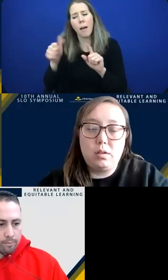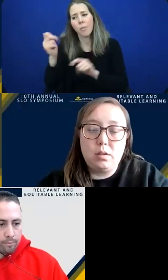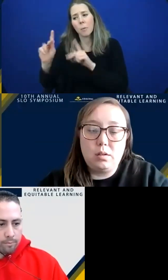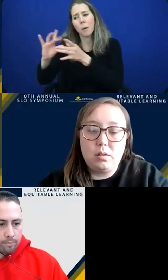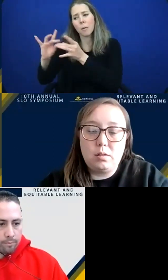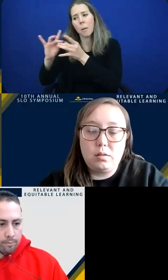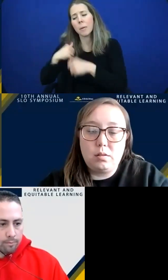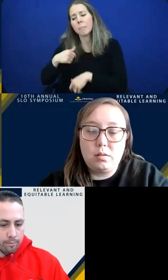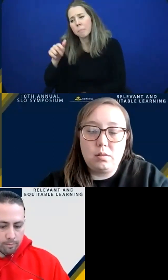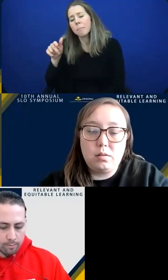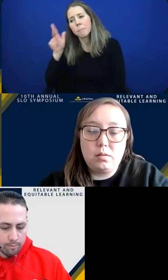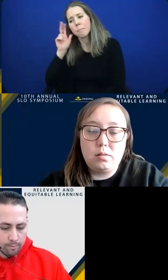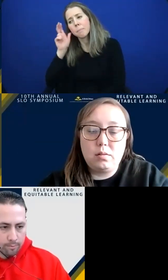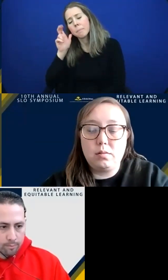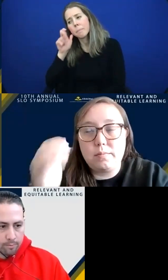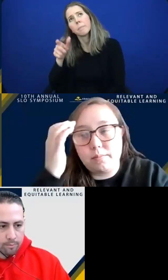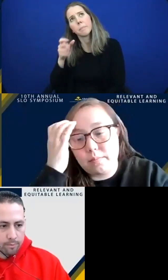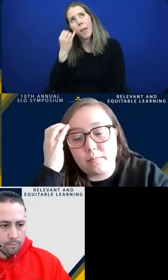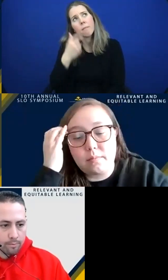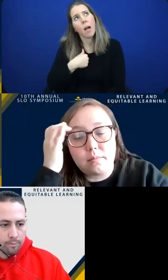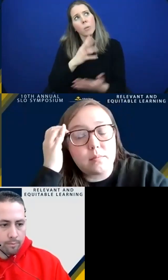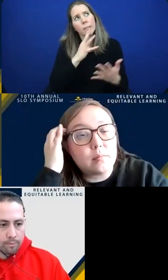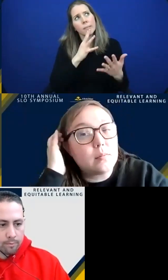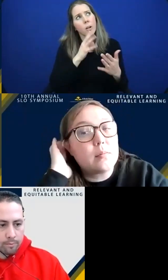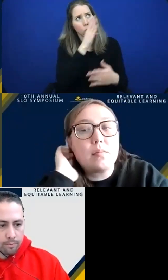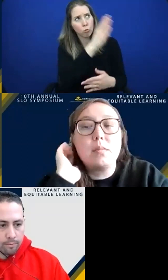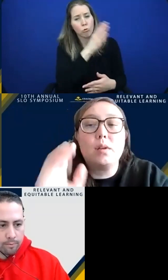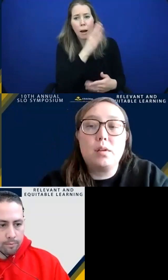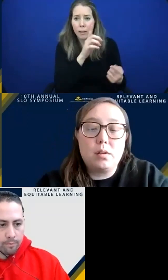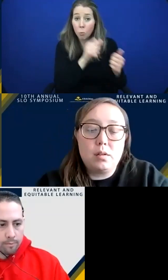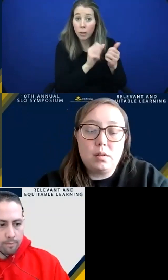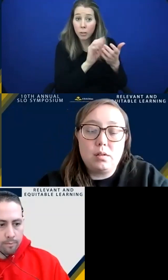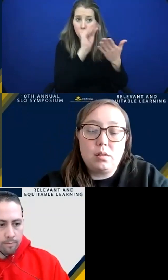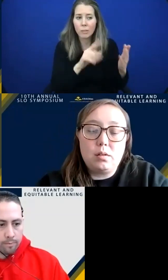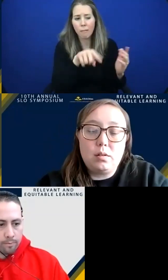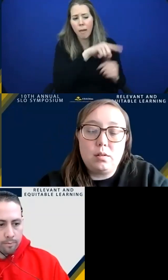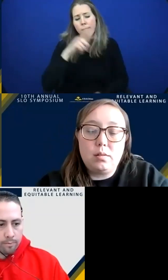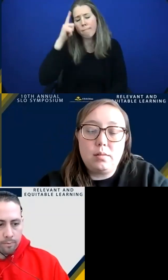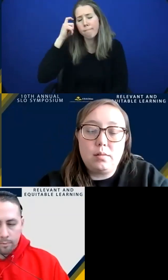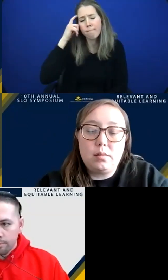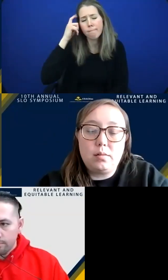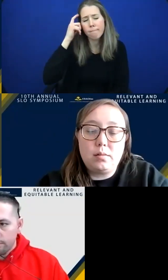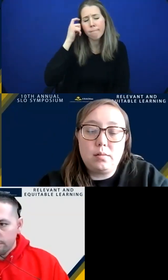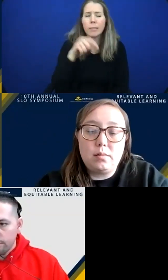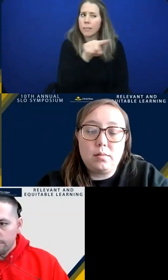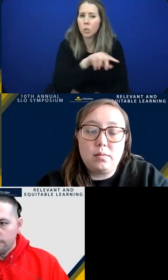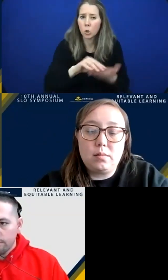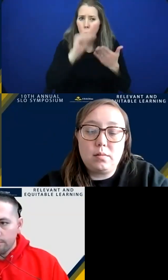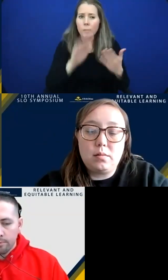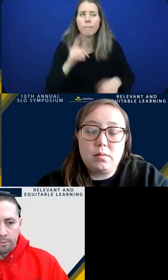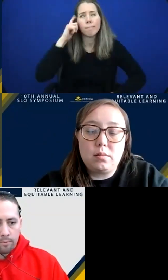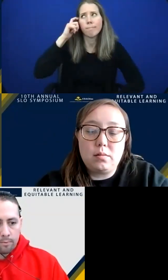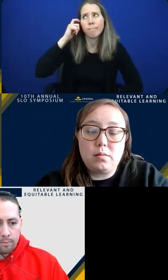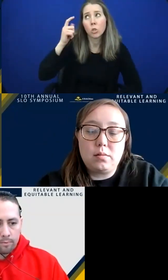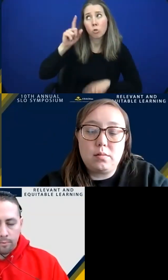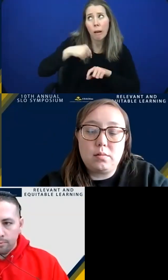about, if I was going to speak directly to the students who are skeptical, the students who are wondering if they should come, the